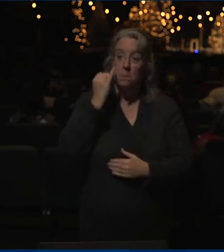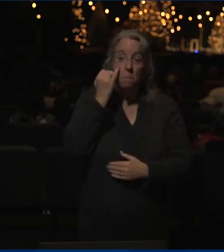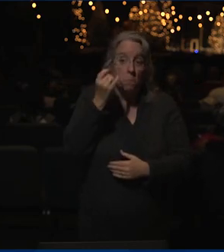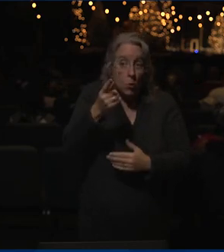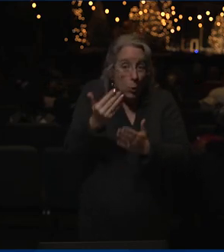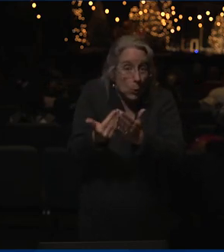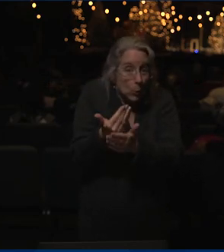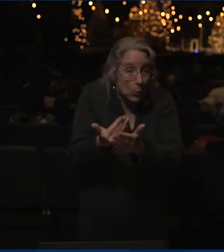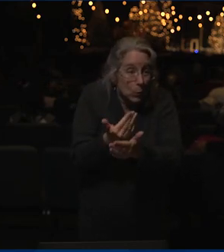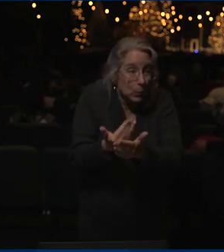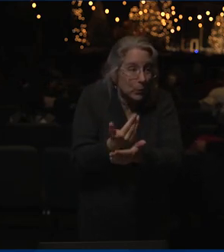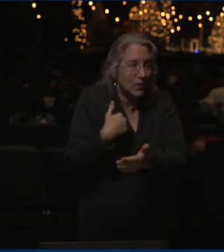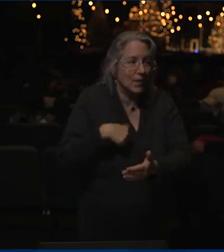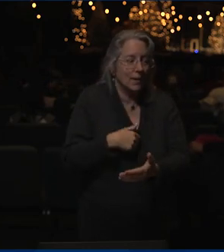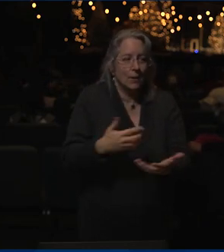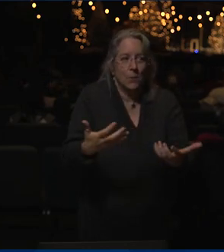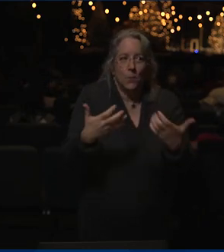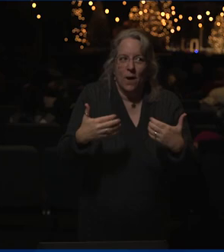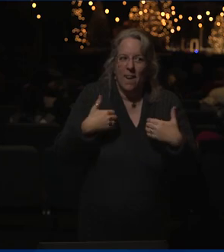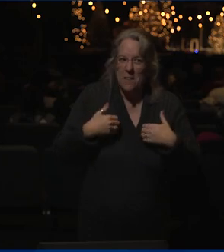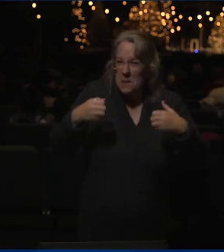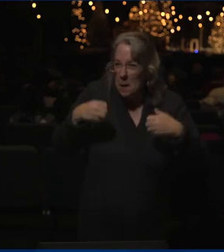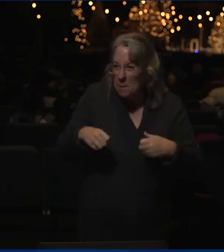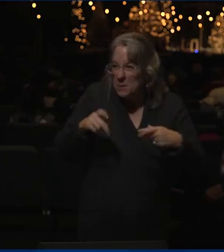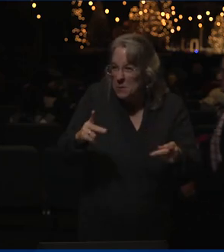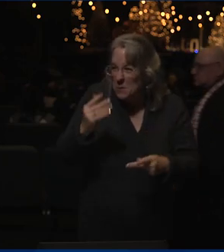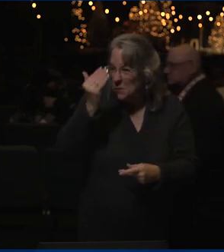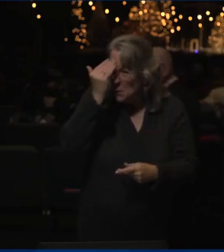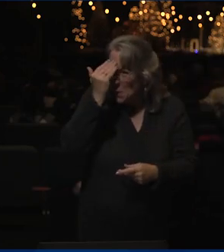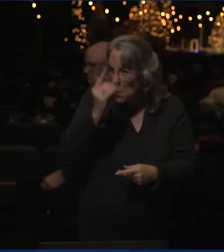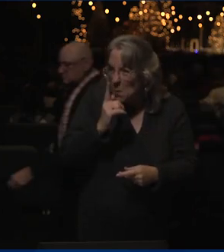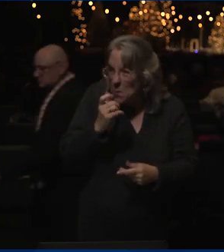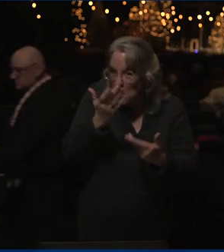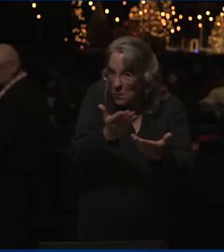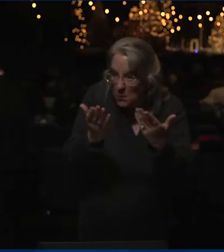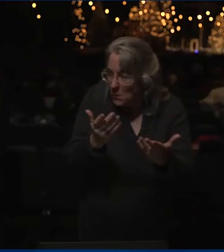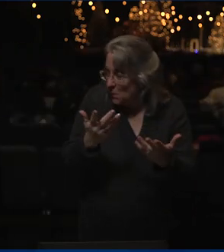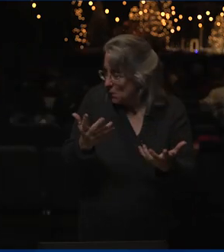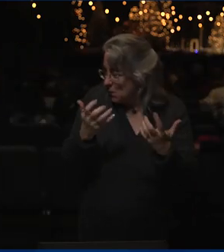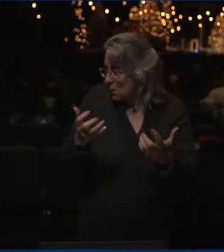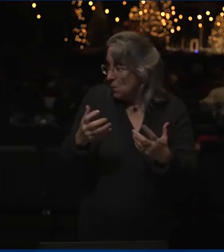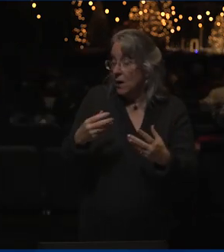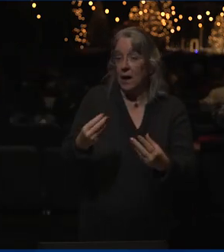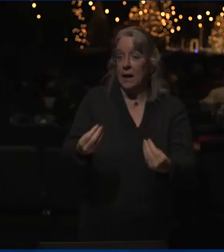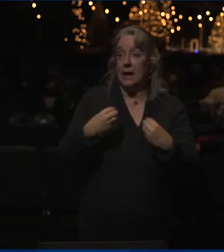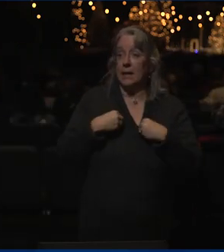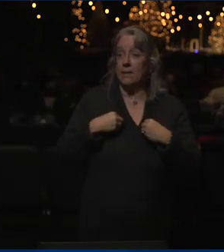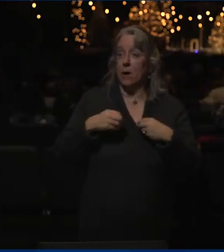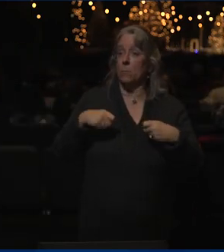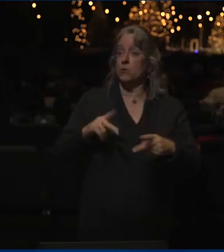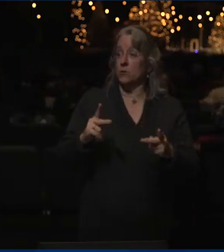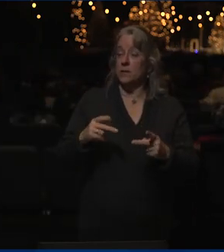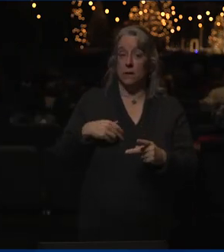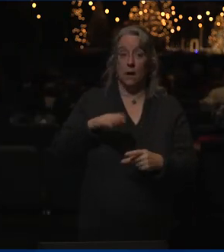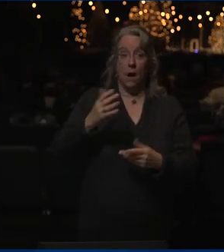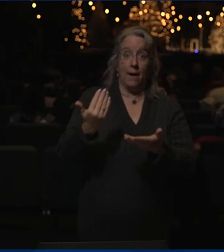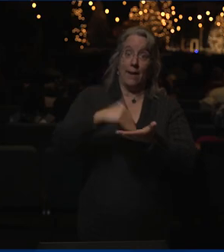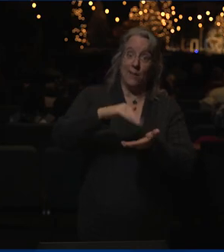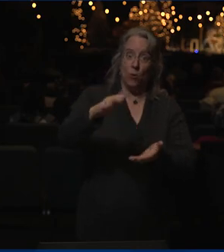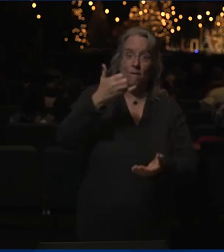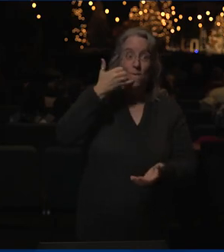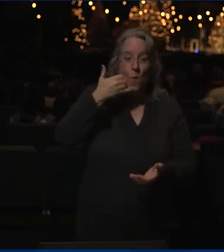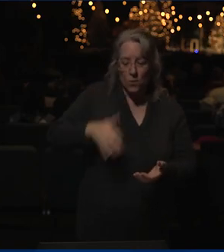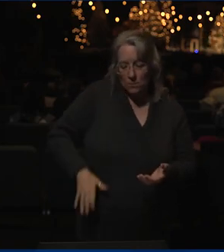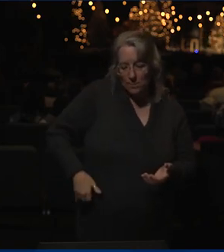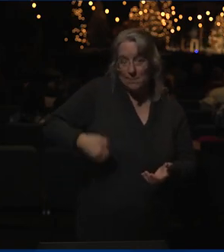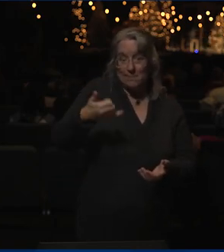us, we just want to get a chance to know you and connect with you. So would you give us a chance by taking out your phone again if it's already out? You